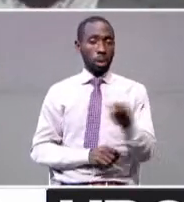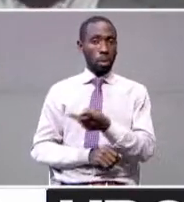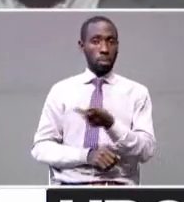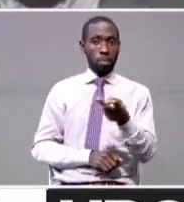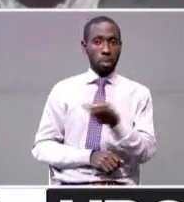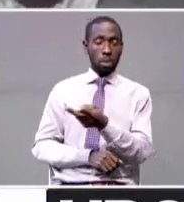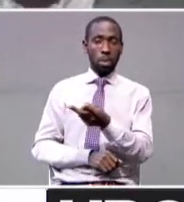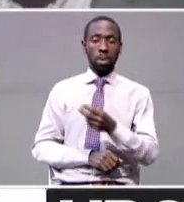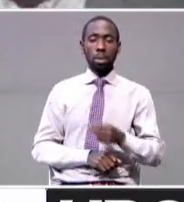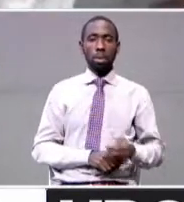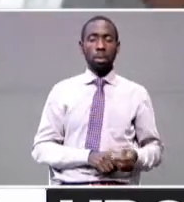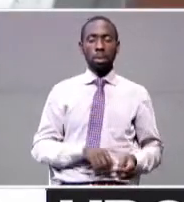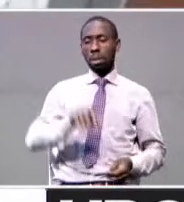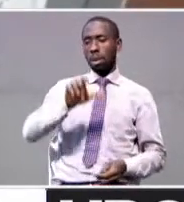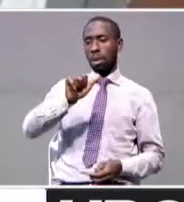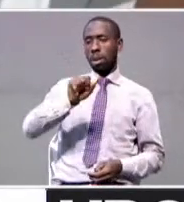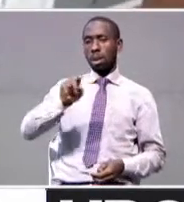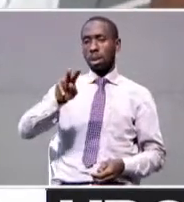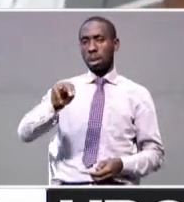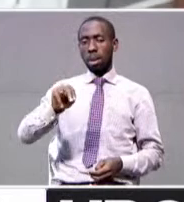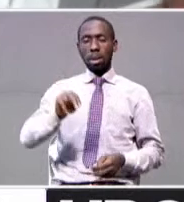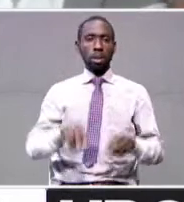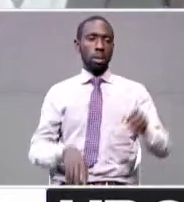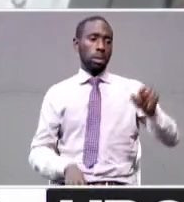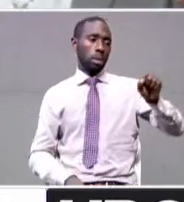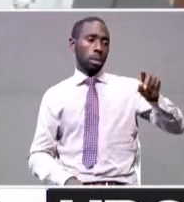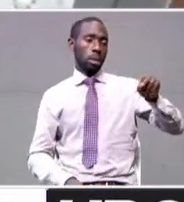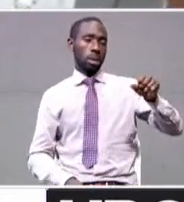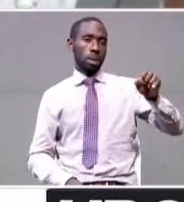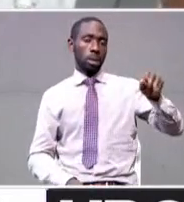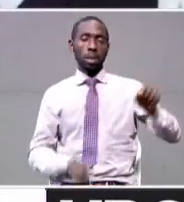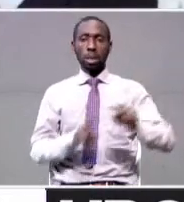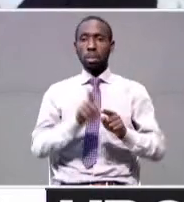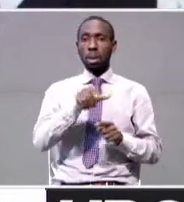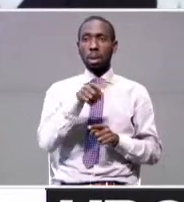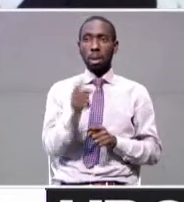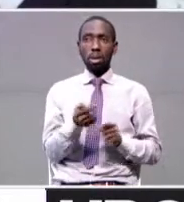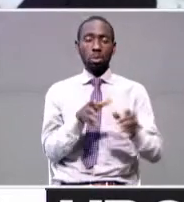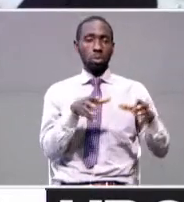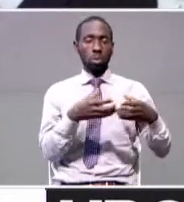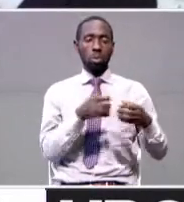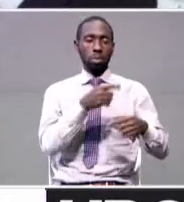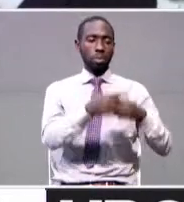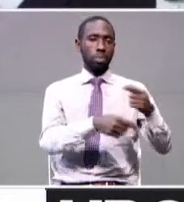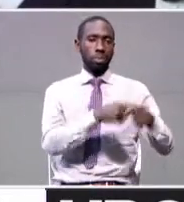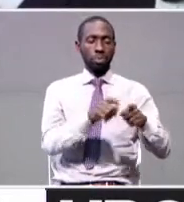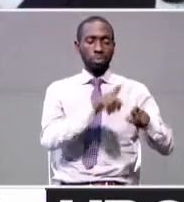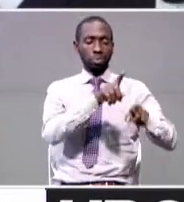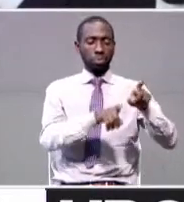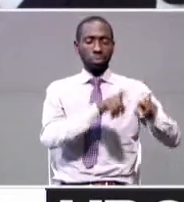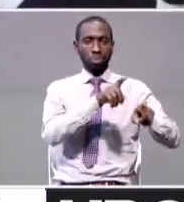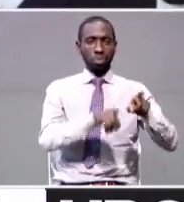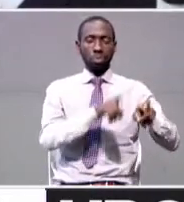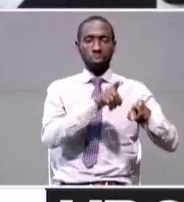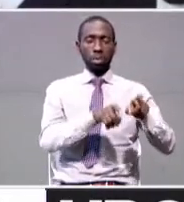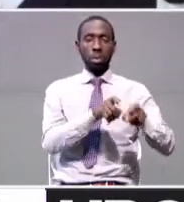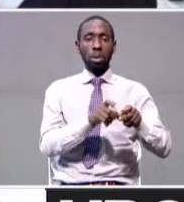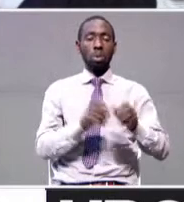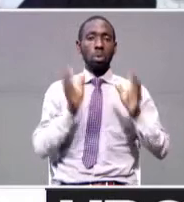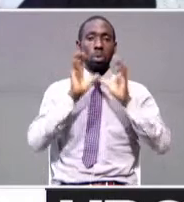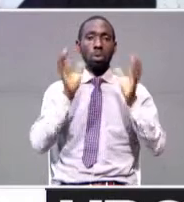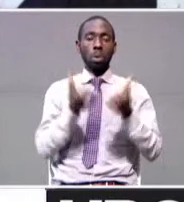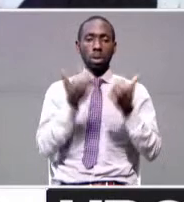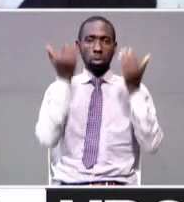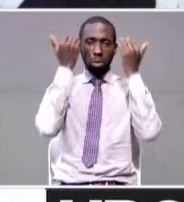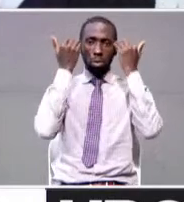Kawempe North, Alan Ssewanyana wa Makindye West n'abavunaanwa abalala bali mu kuwozesebwa mu kkooti y'ensi yonna ewozesa emisango gy'abakali